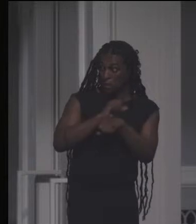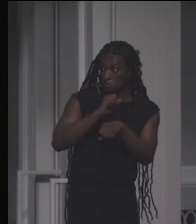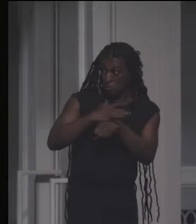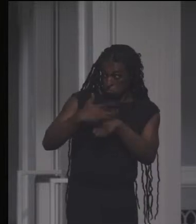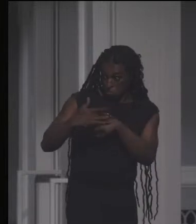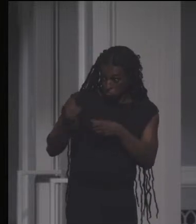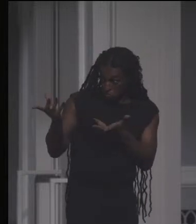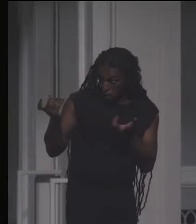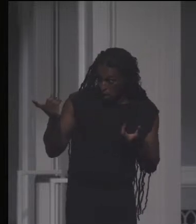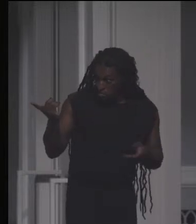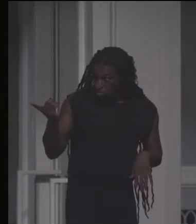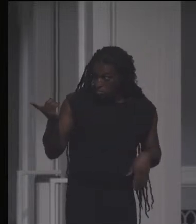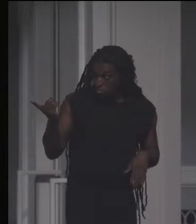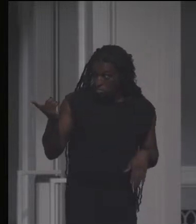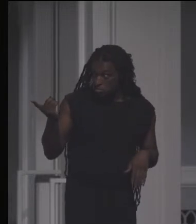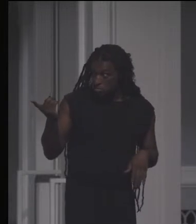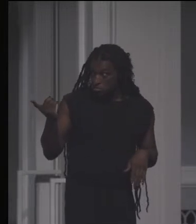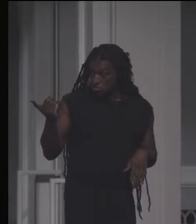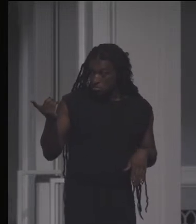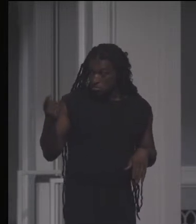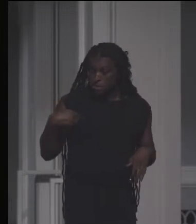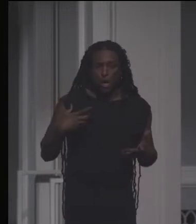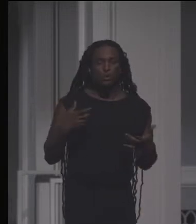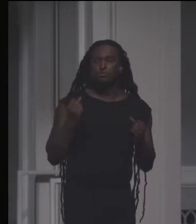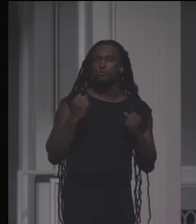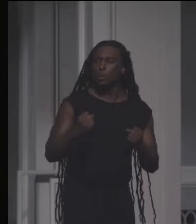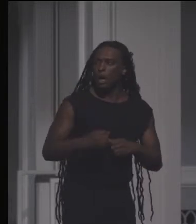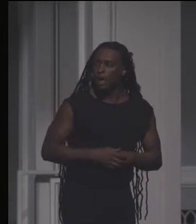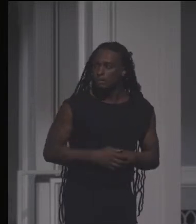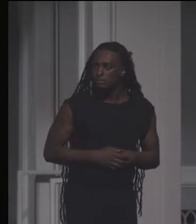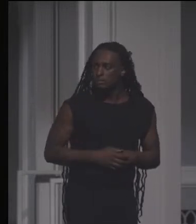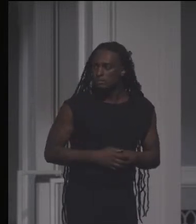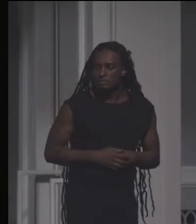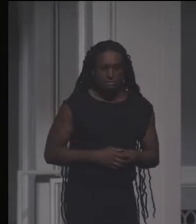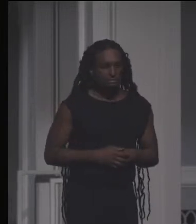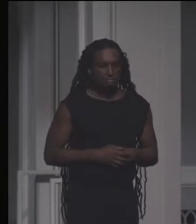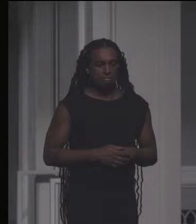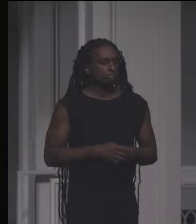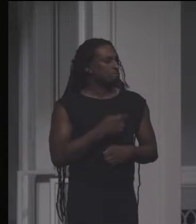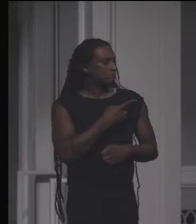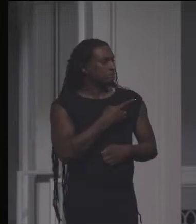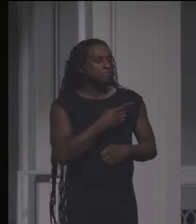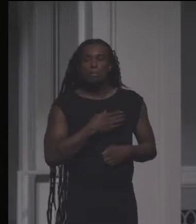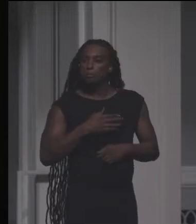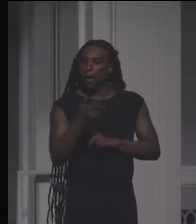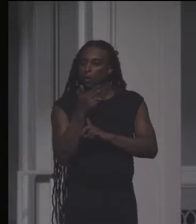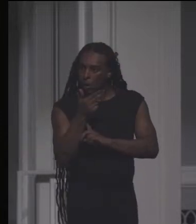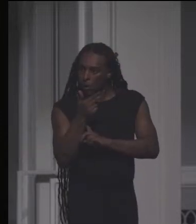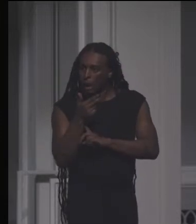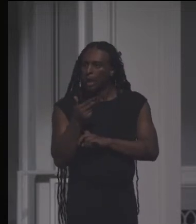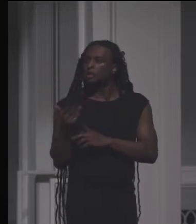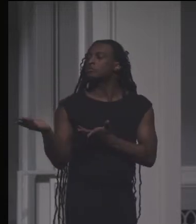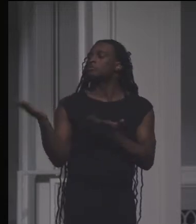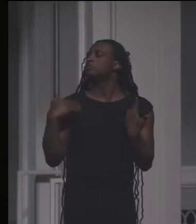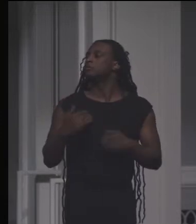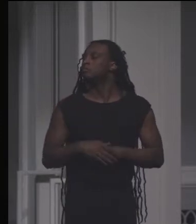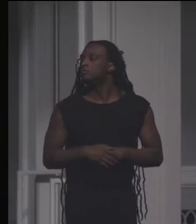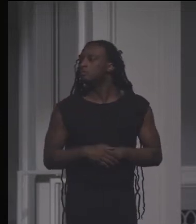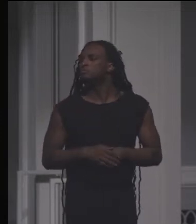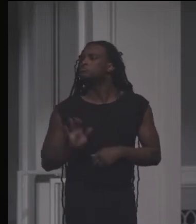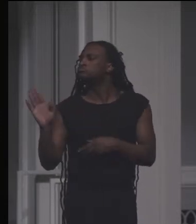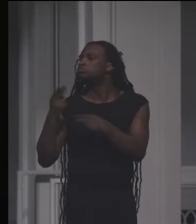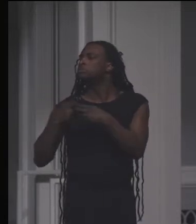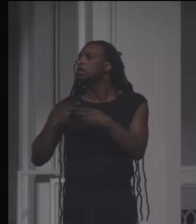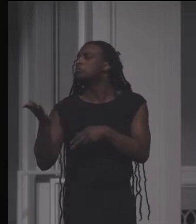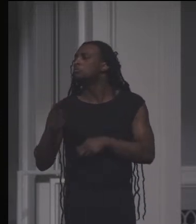you want. I'm Modron," she said. "This is my byre and my inn. Come closer. What's your